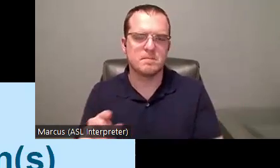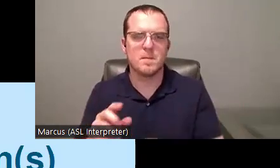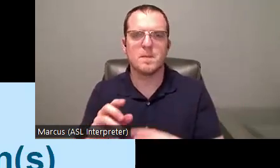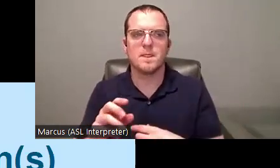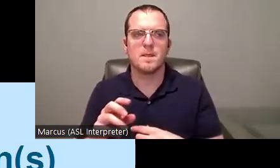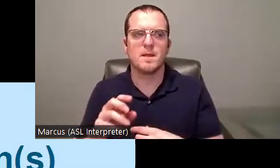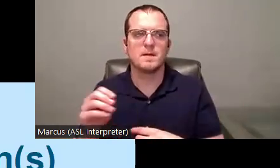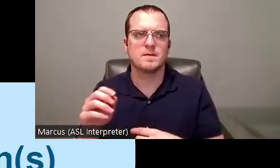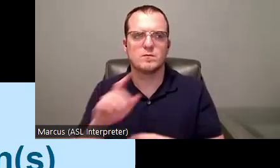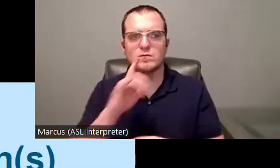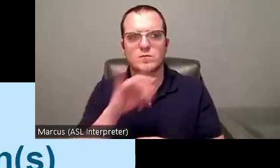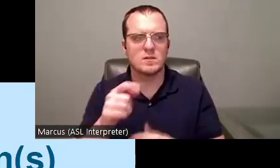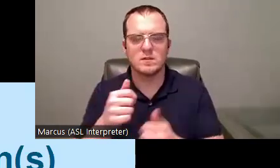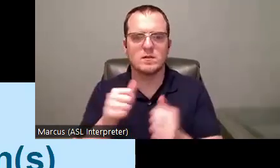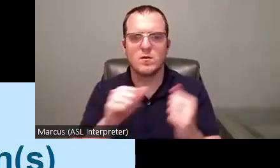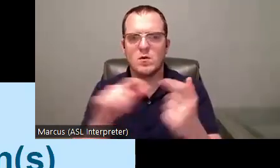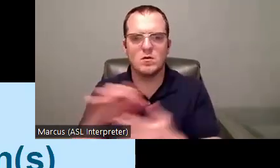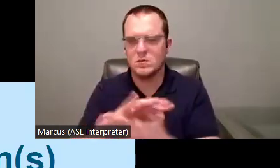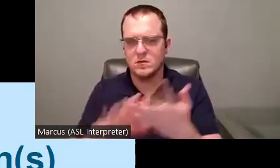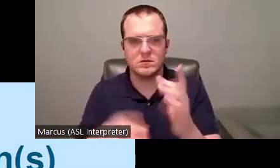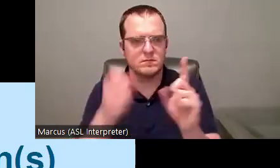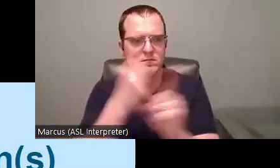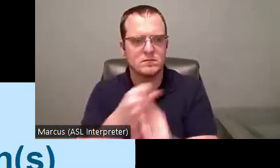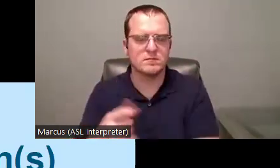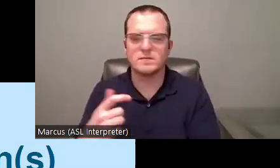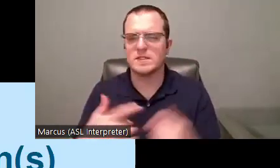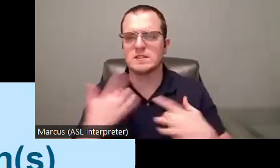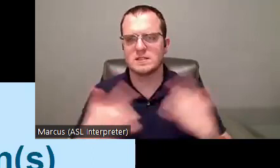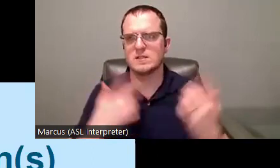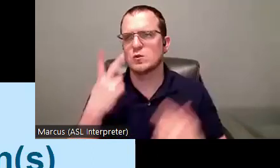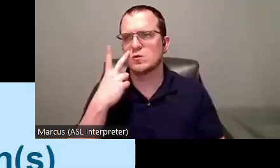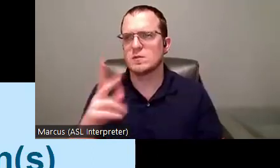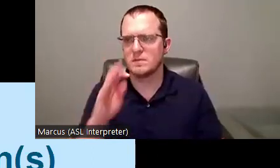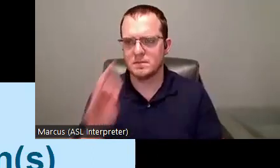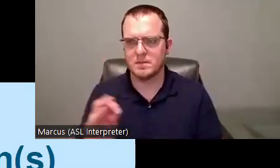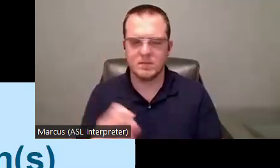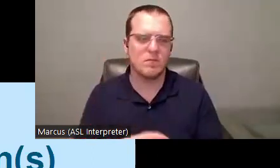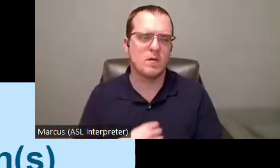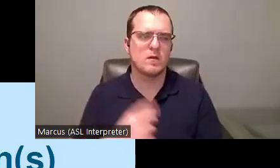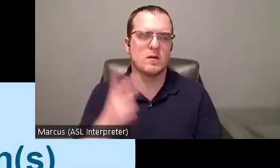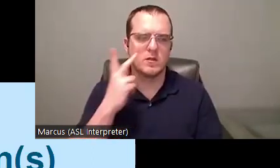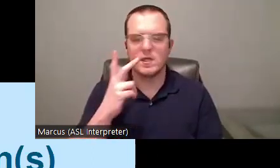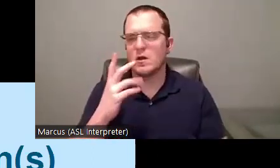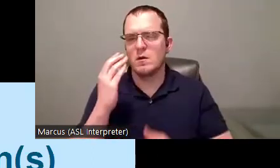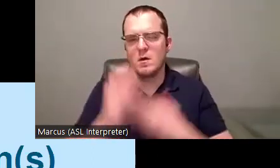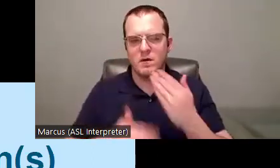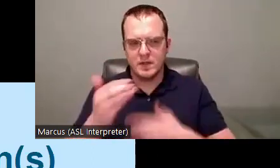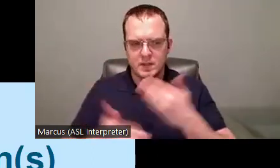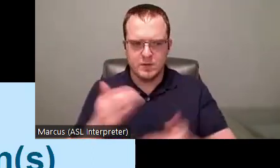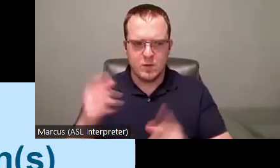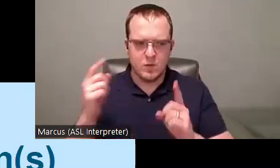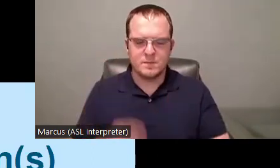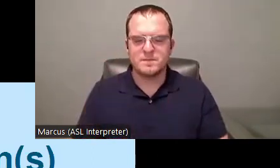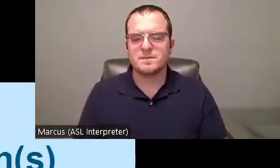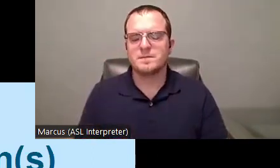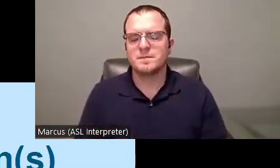in really every kind of corner. So it's exciting to see, as we move these forward. For